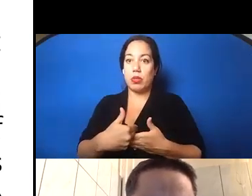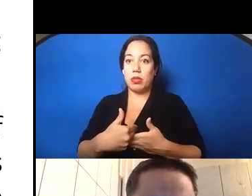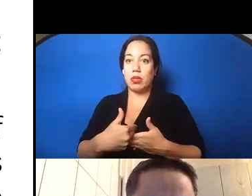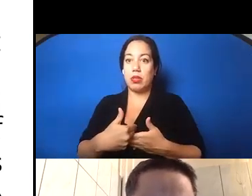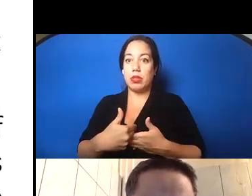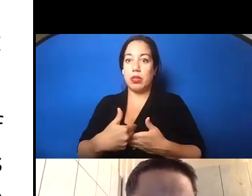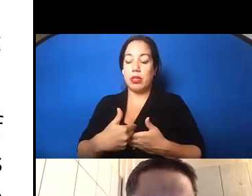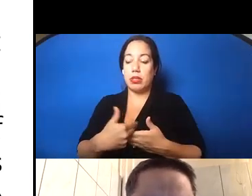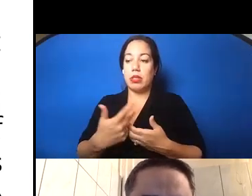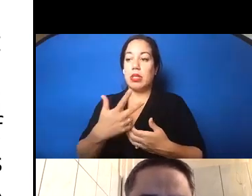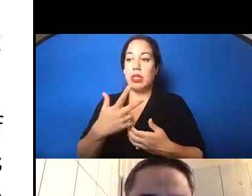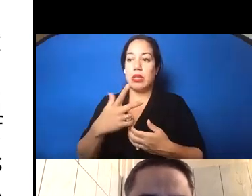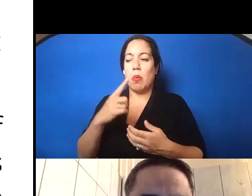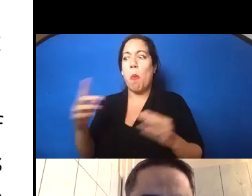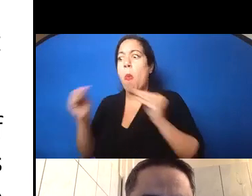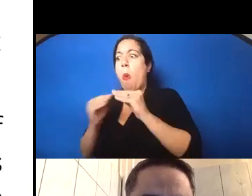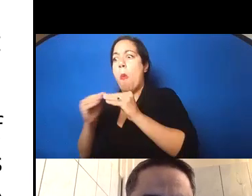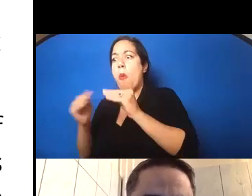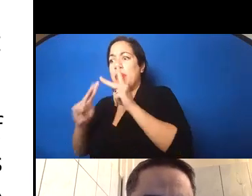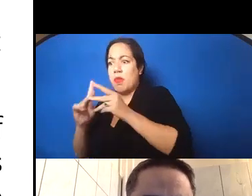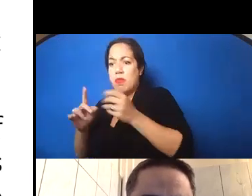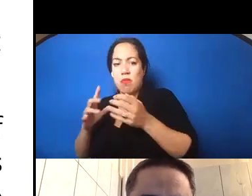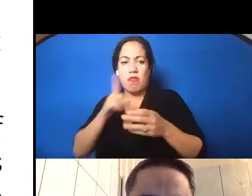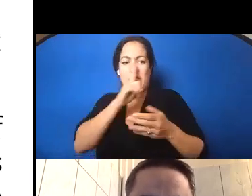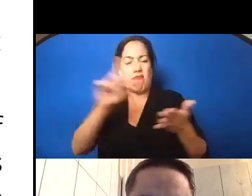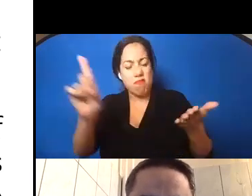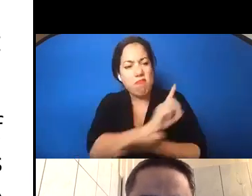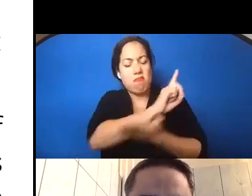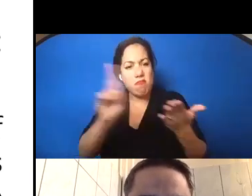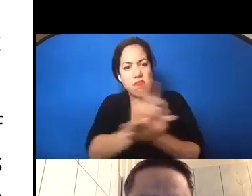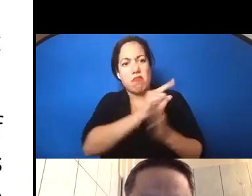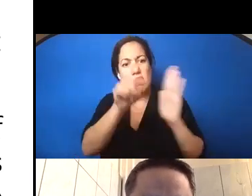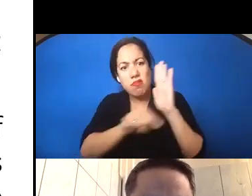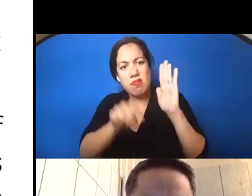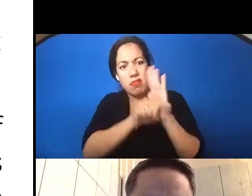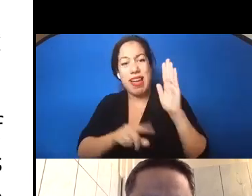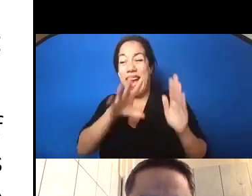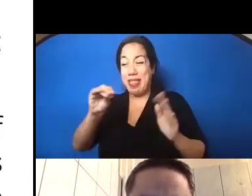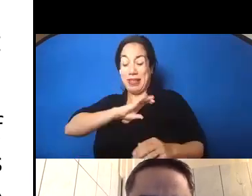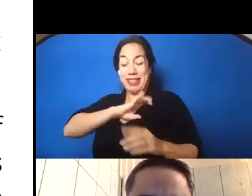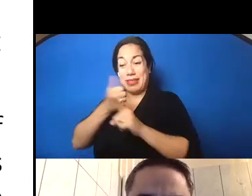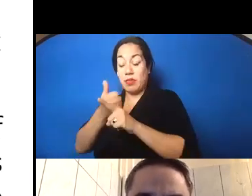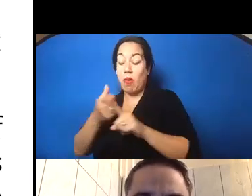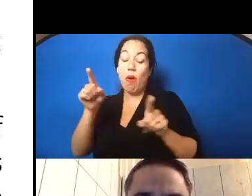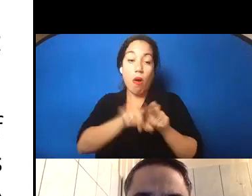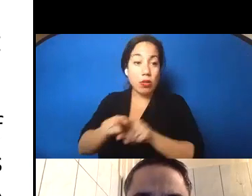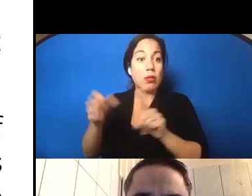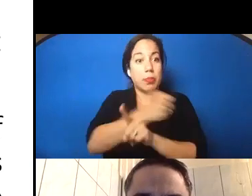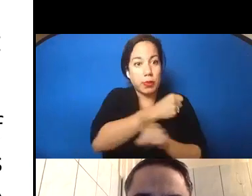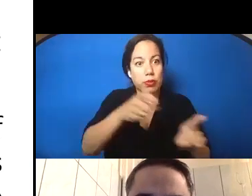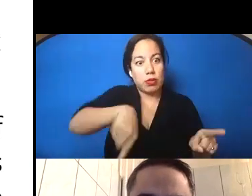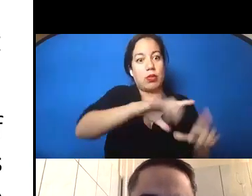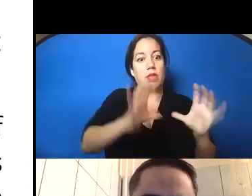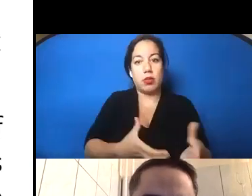Roma is quite strong. A lot of the Roma have been abused by the police in some communities by the use